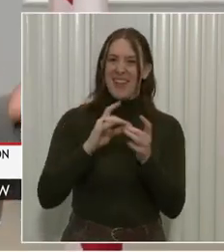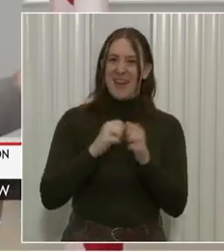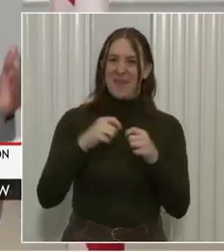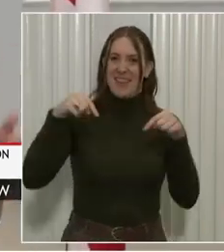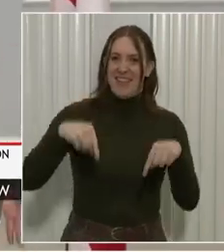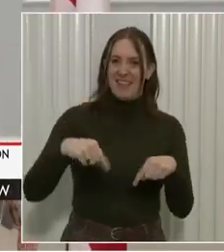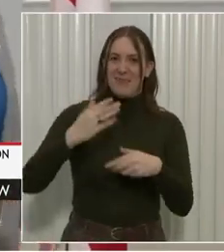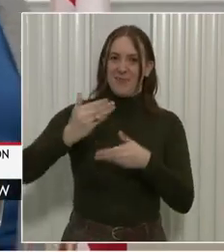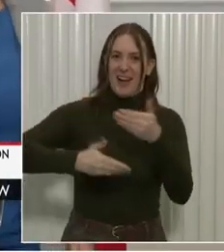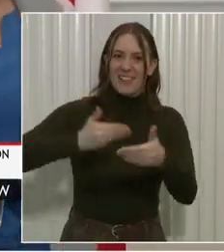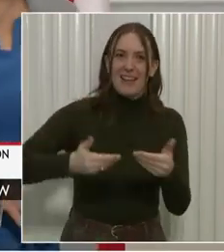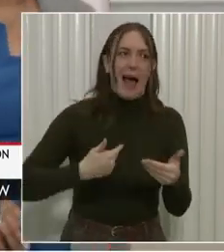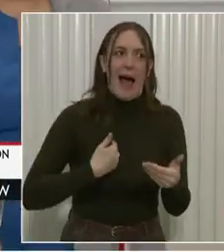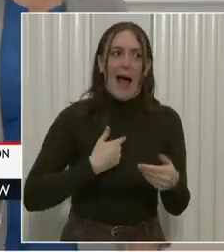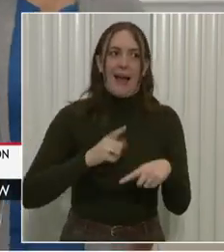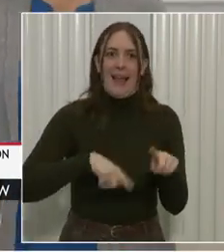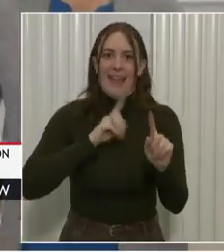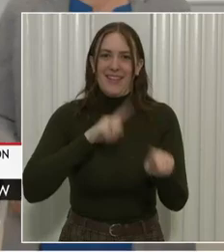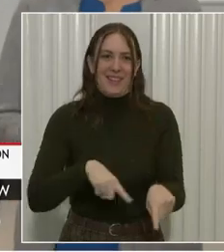questions.